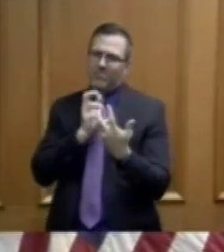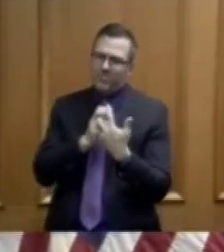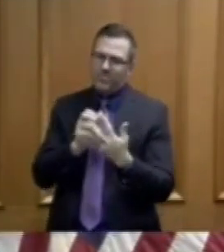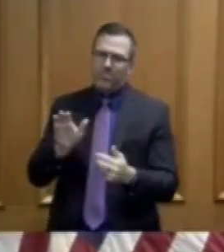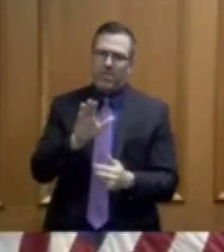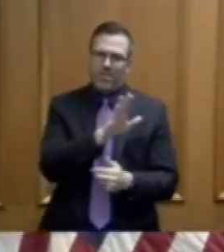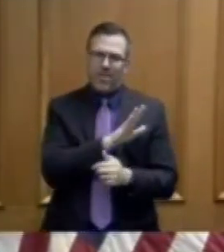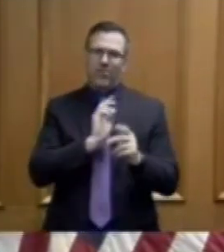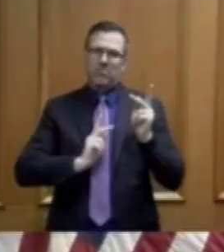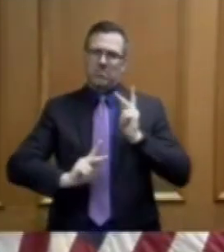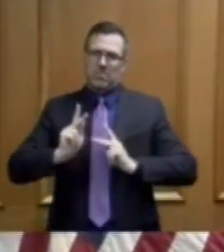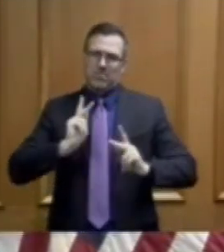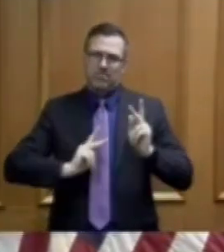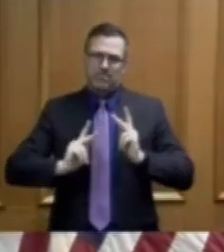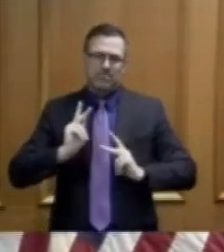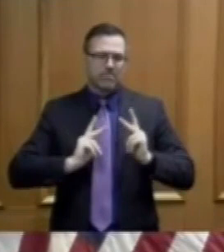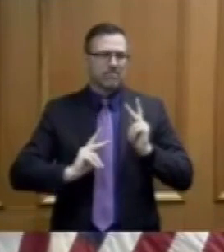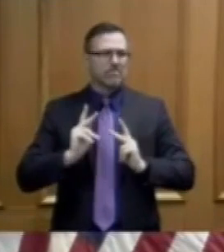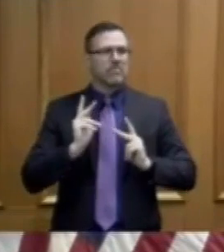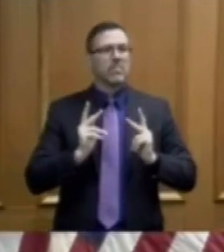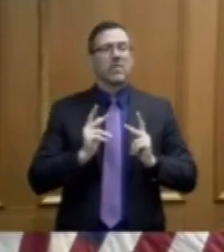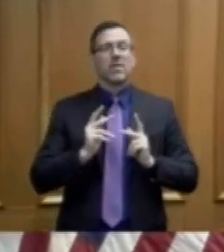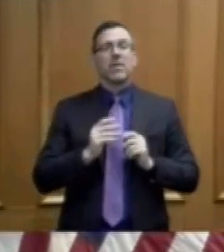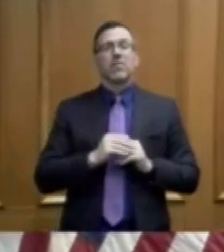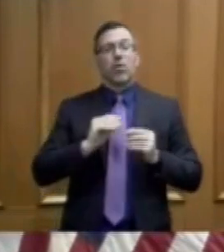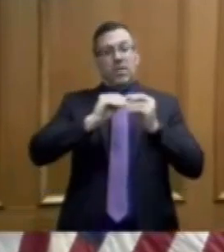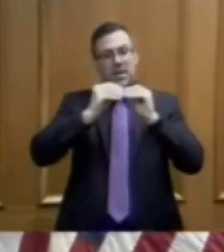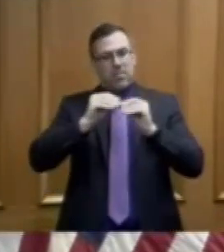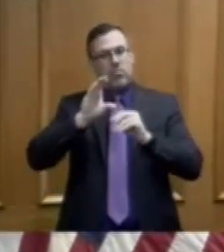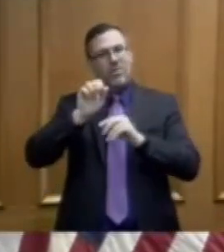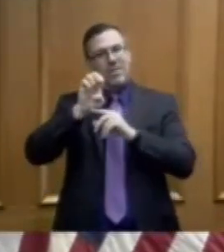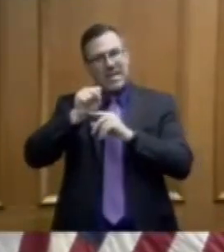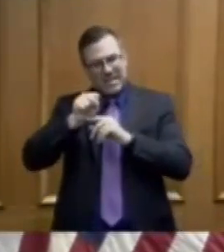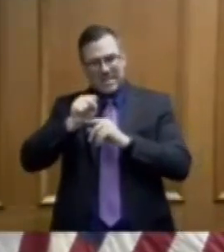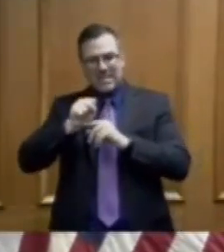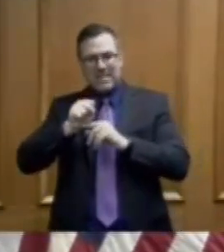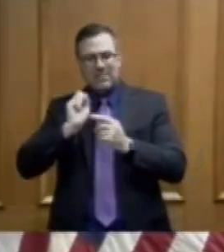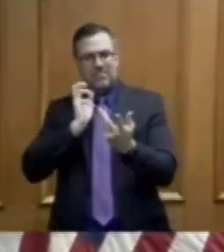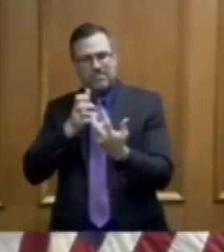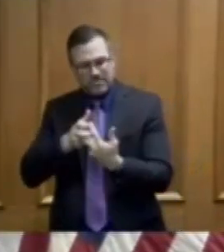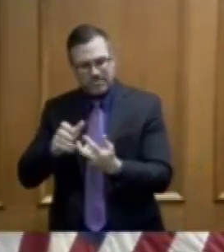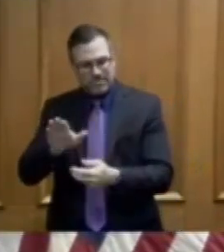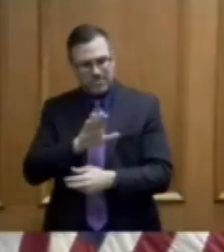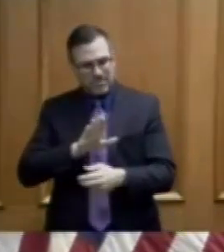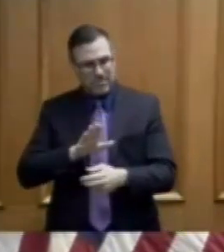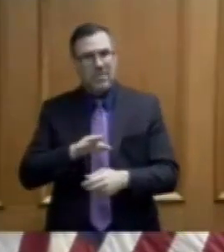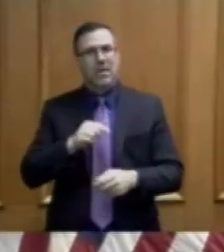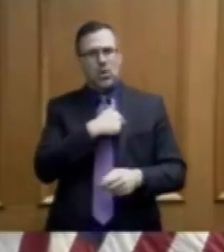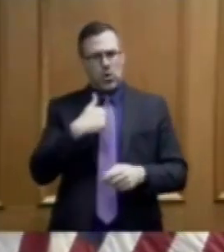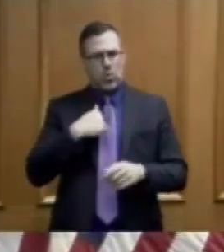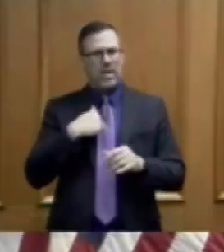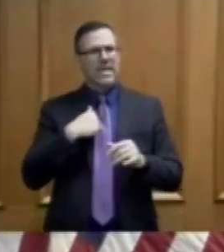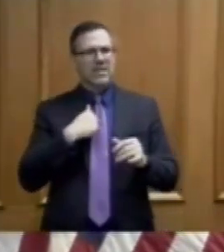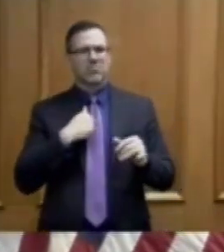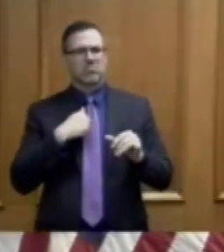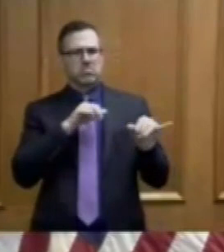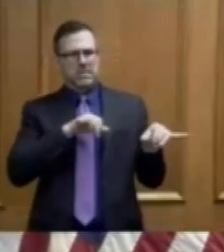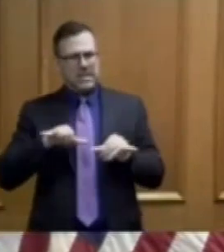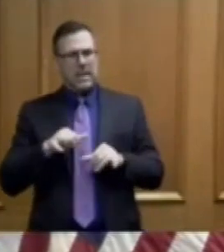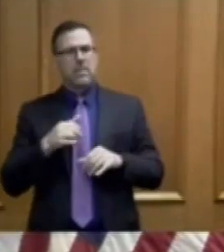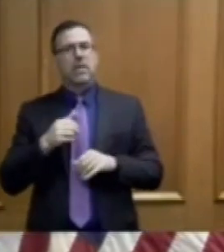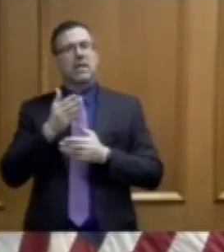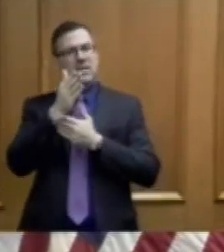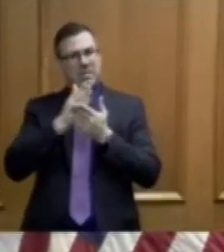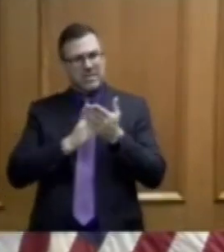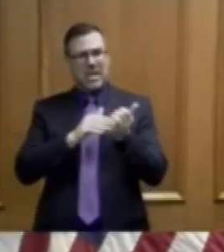population, for the number of cases that they have. That's the effort that we have made, and there are some in the medical